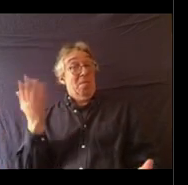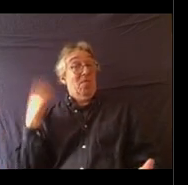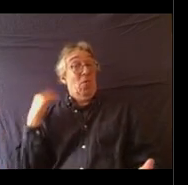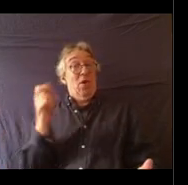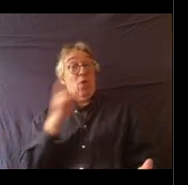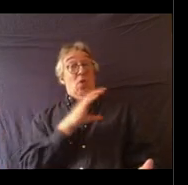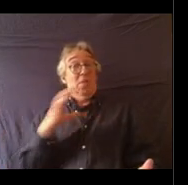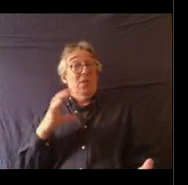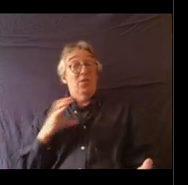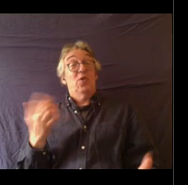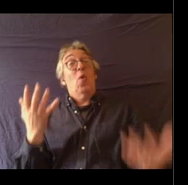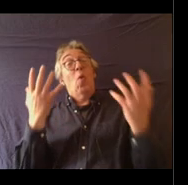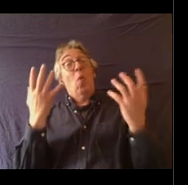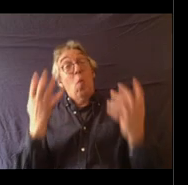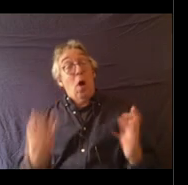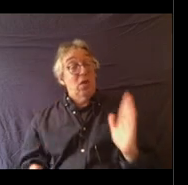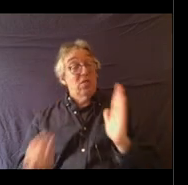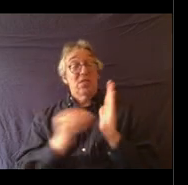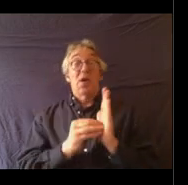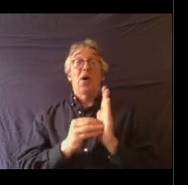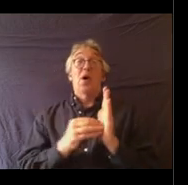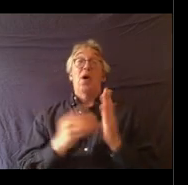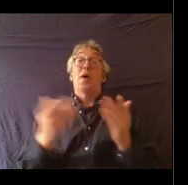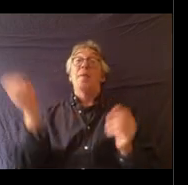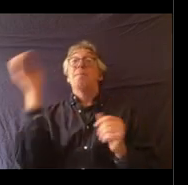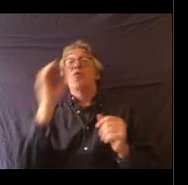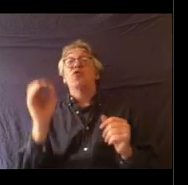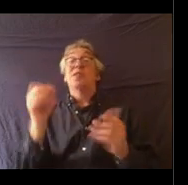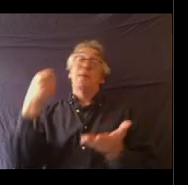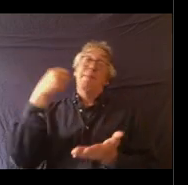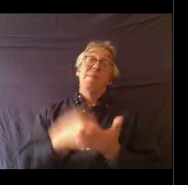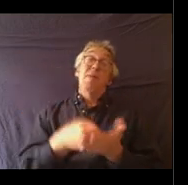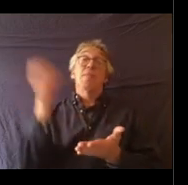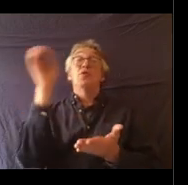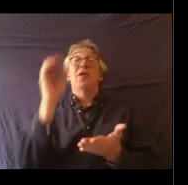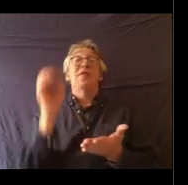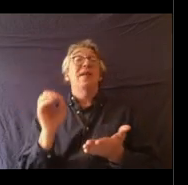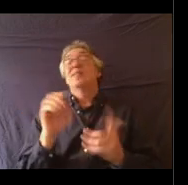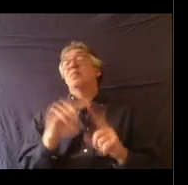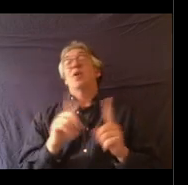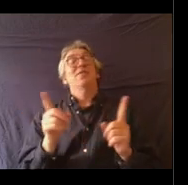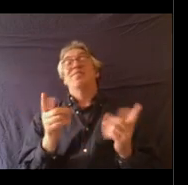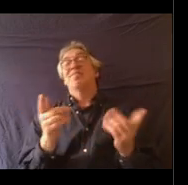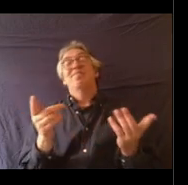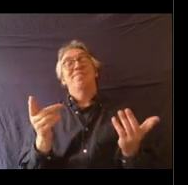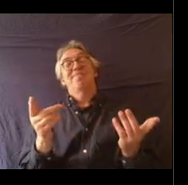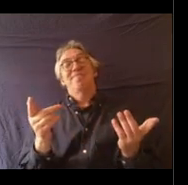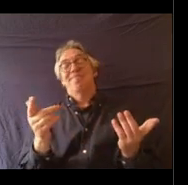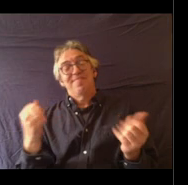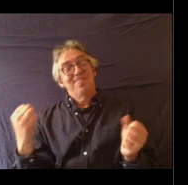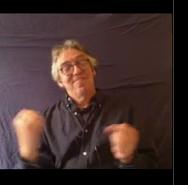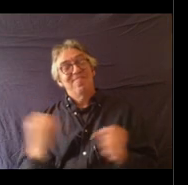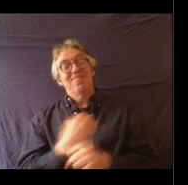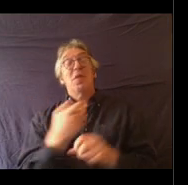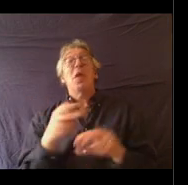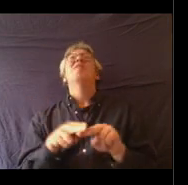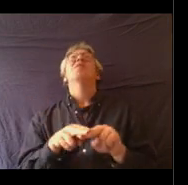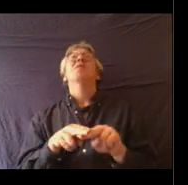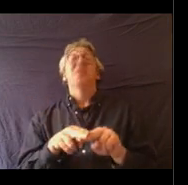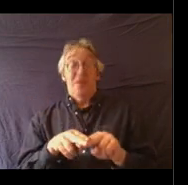to introduce quantitative rules, which of course would have made a lot of